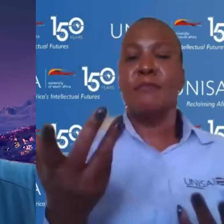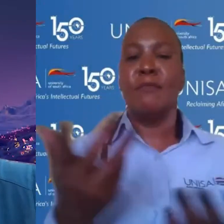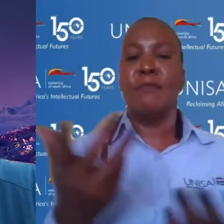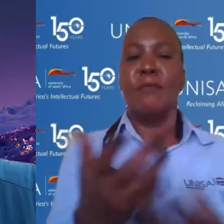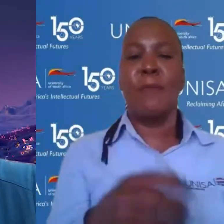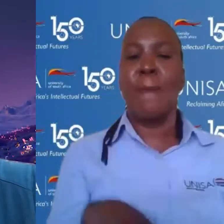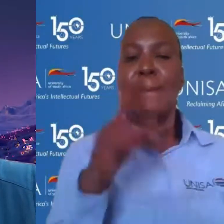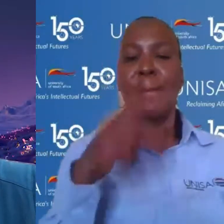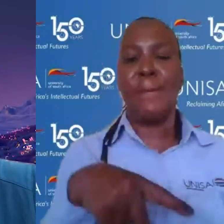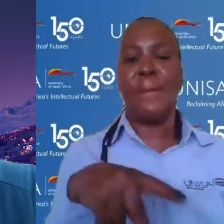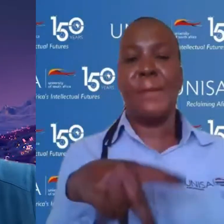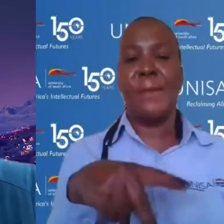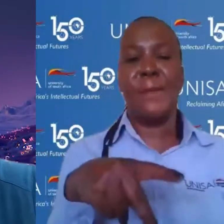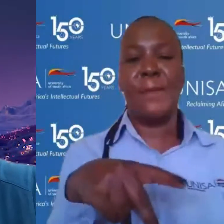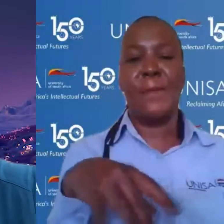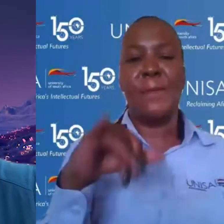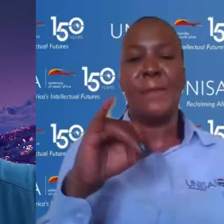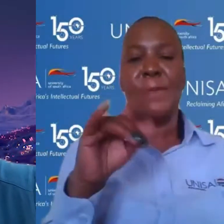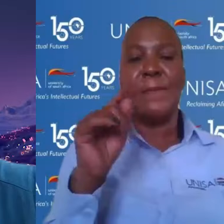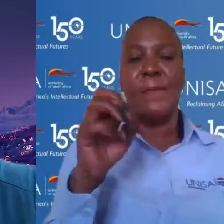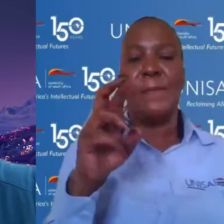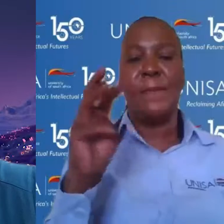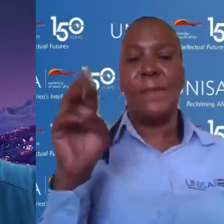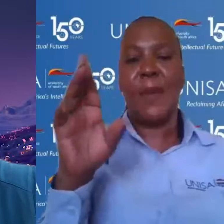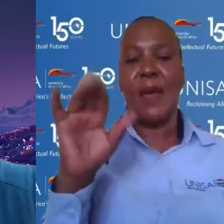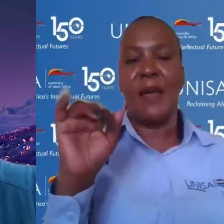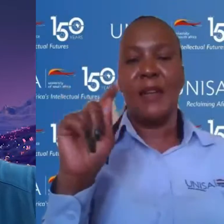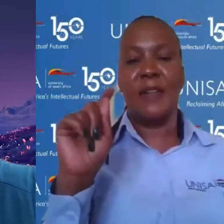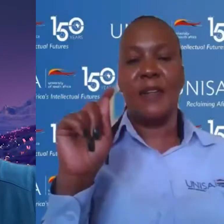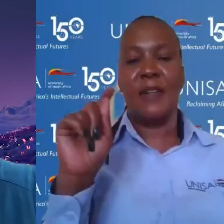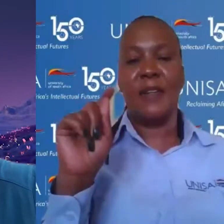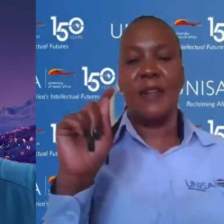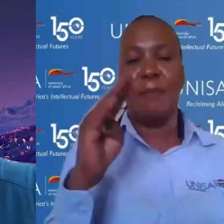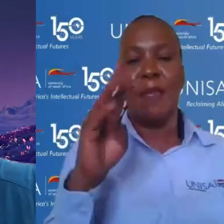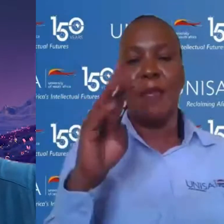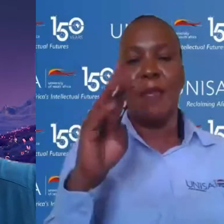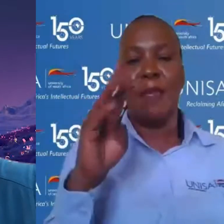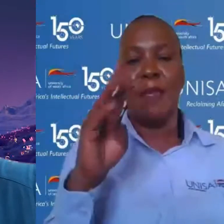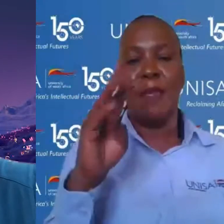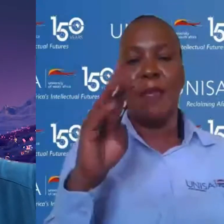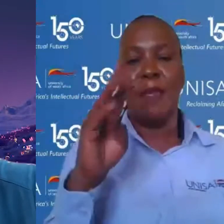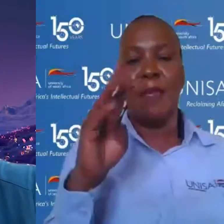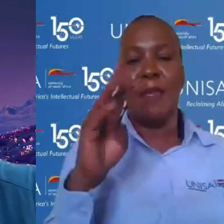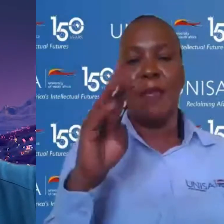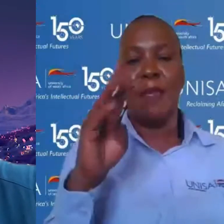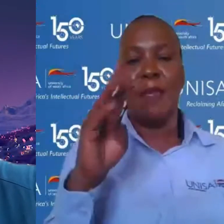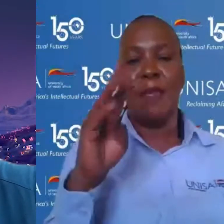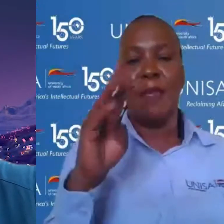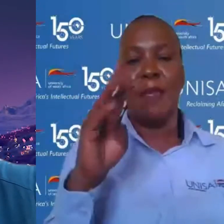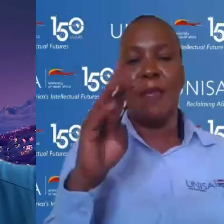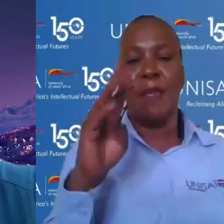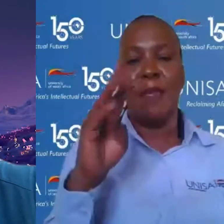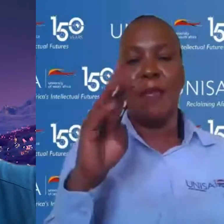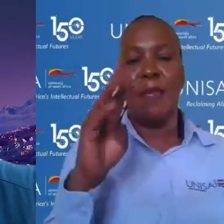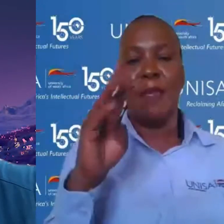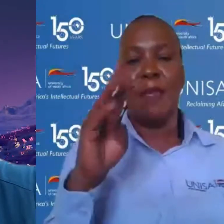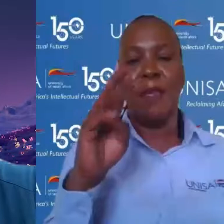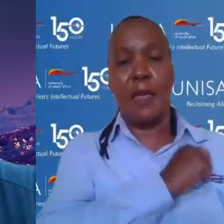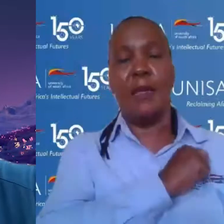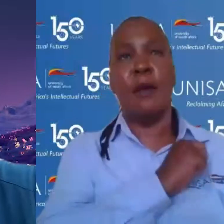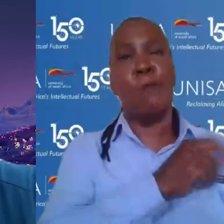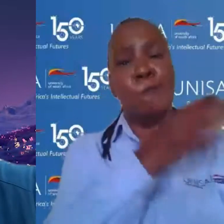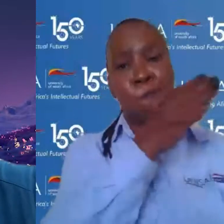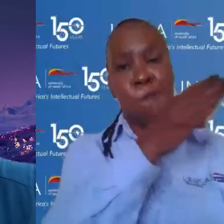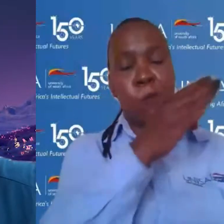is open for business. So please, if you find yourself in KwaZulu-Natal, Pietermaritzburg,